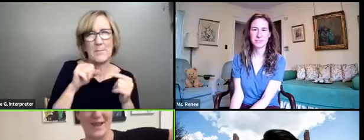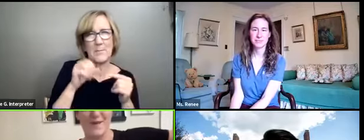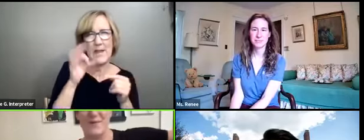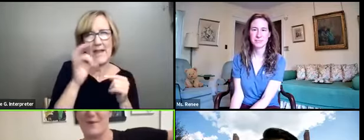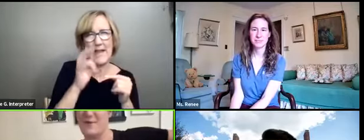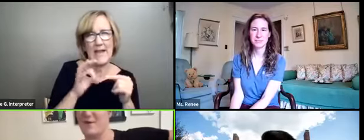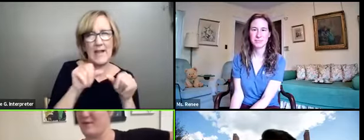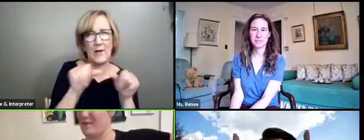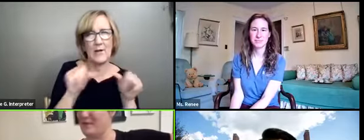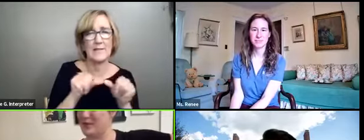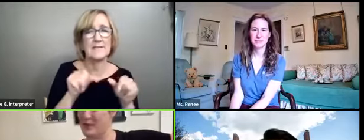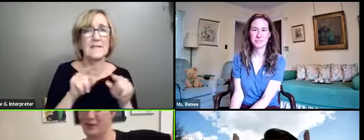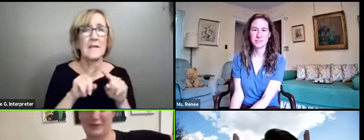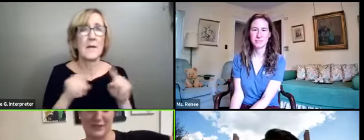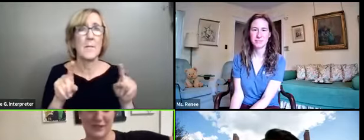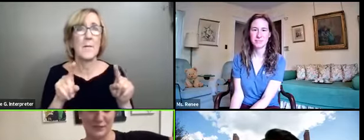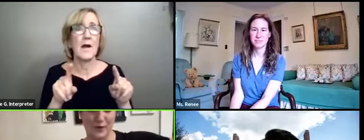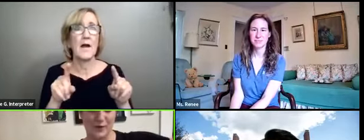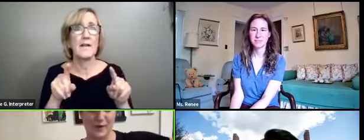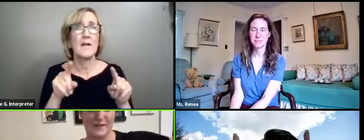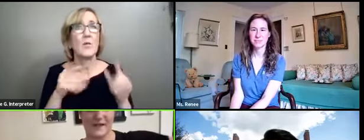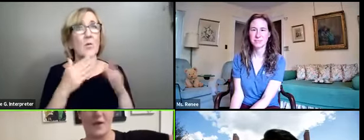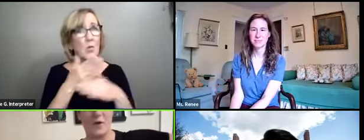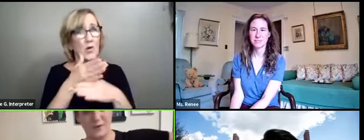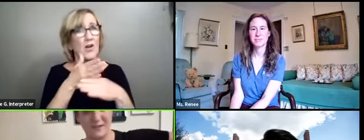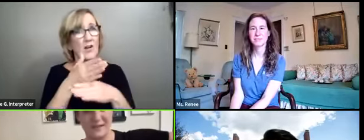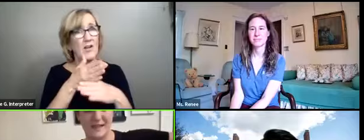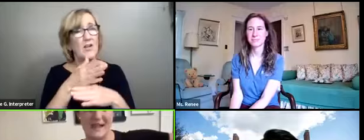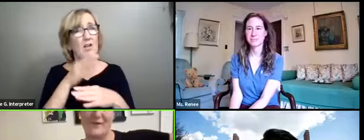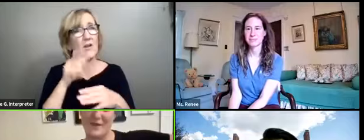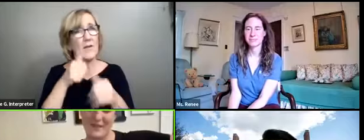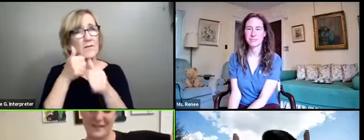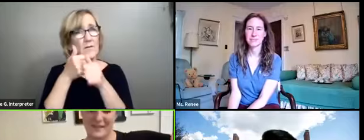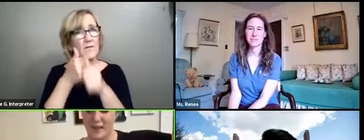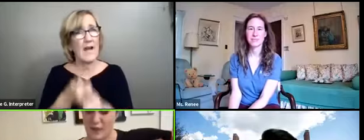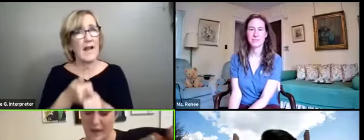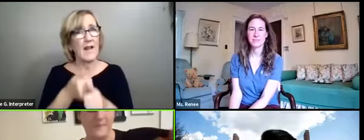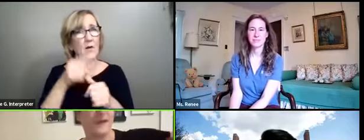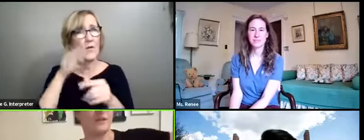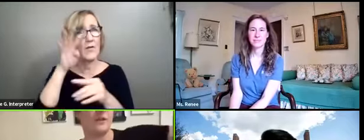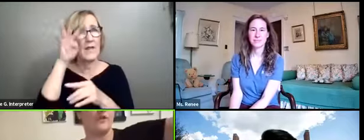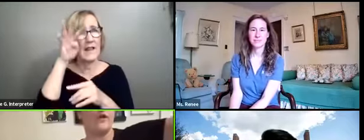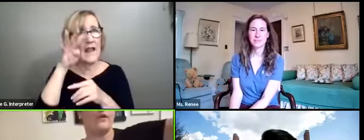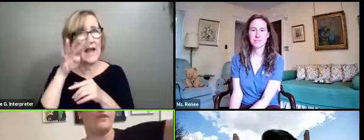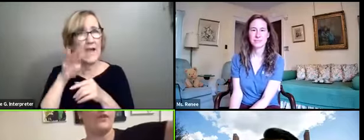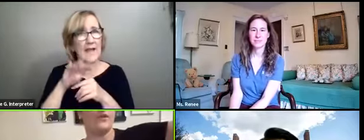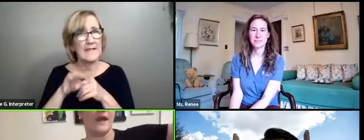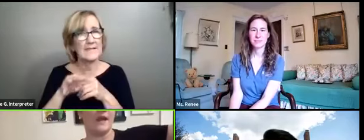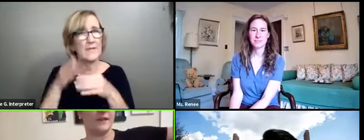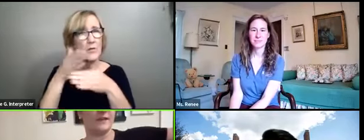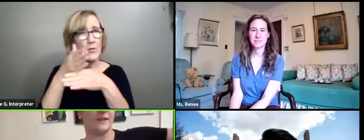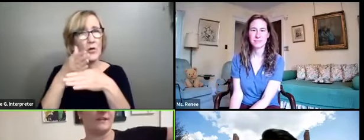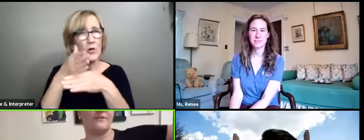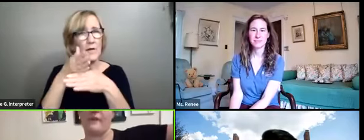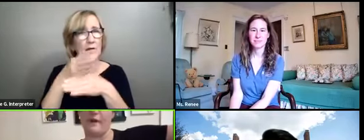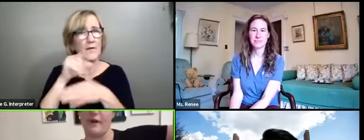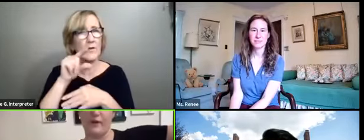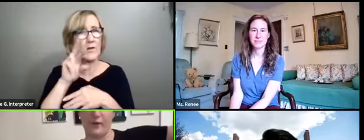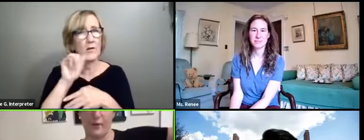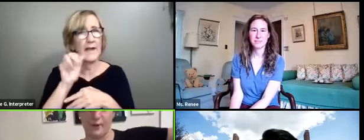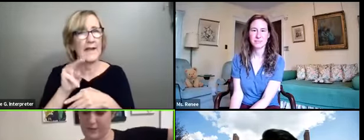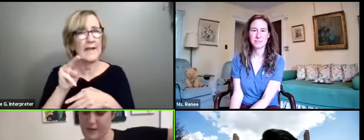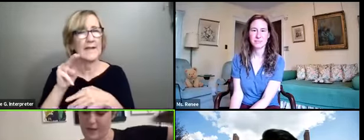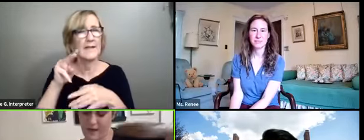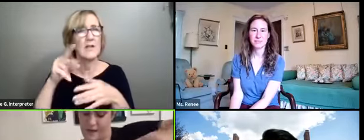important, but when you get with a material such as wood where it's got holes in it and rivets, you got to make sure that you're going with the grain of it just to fill in